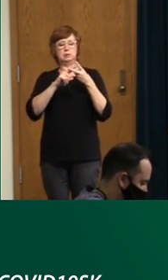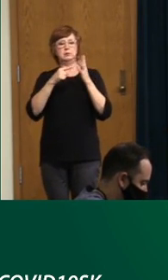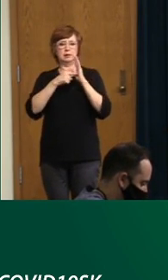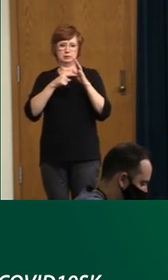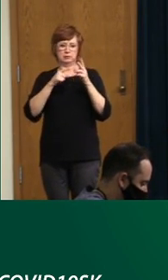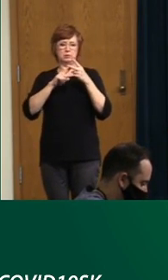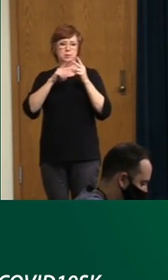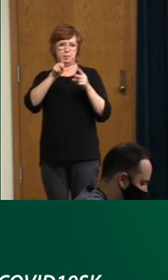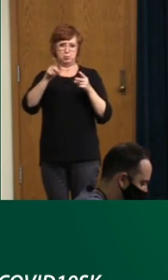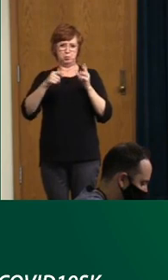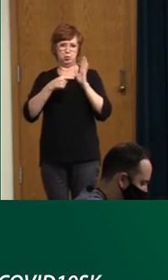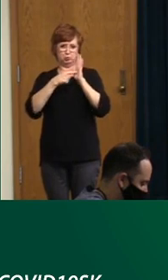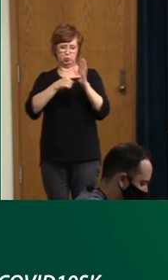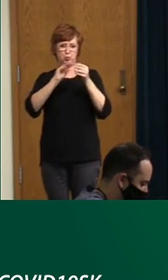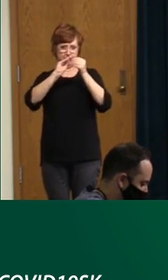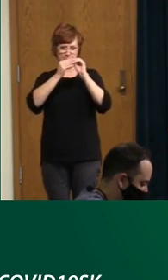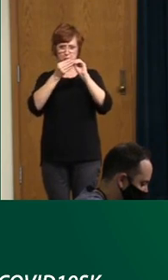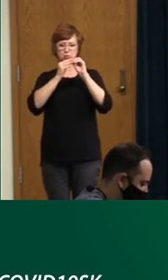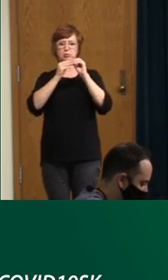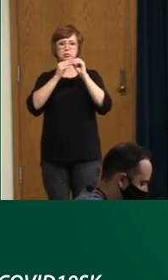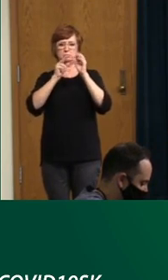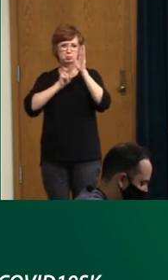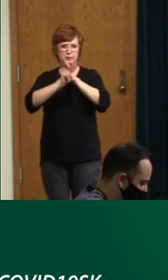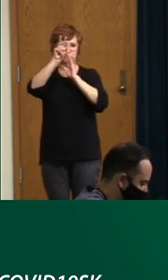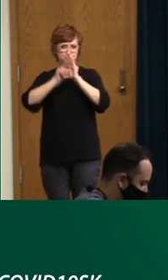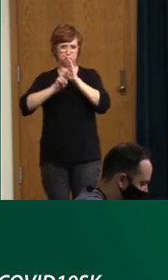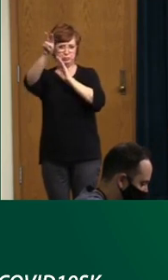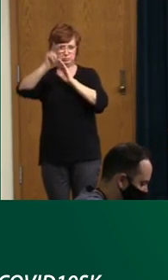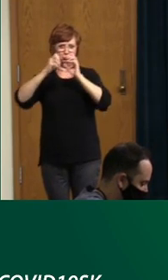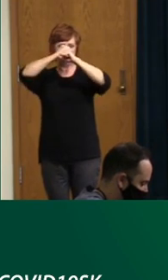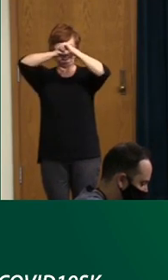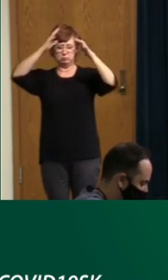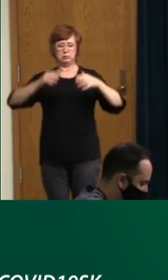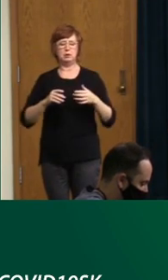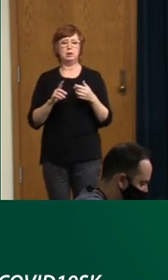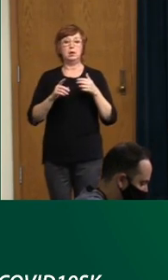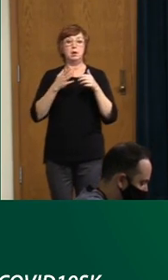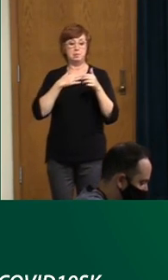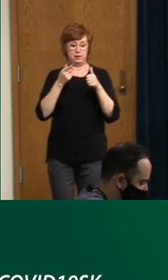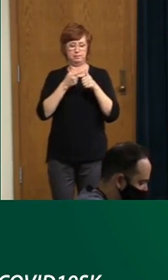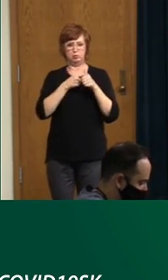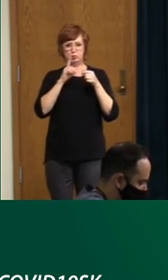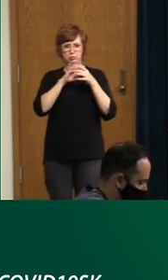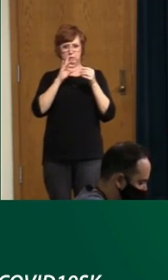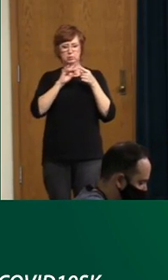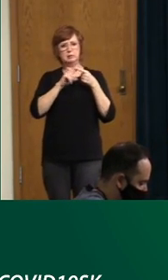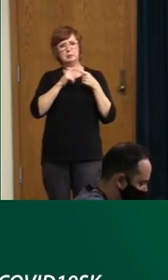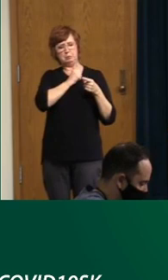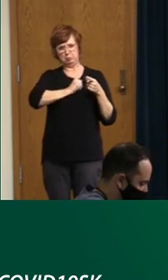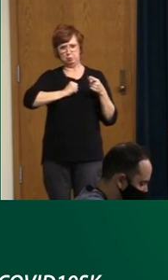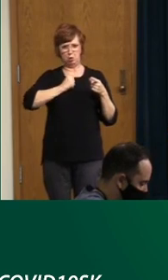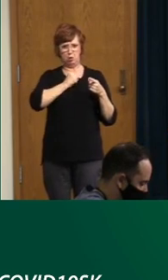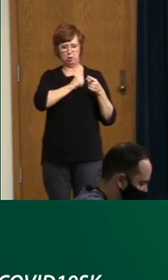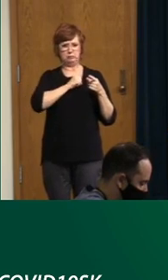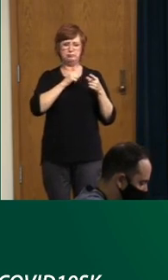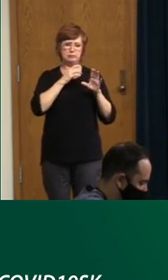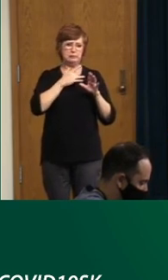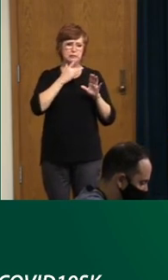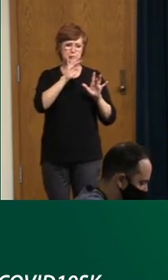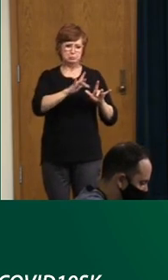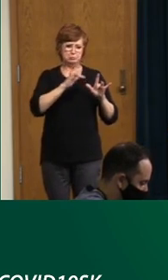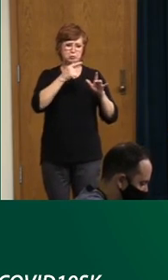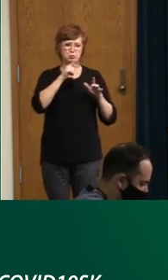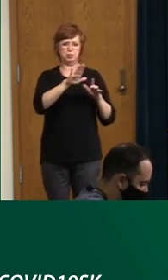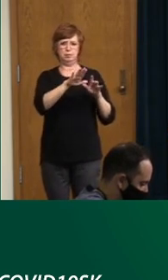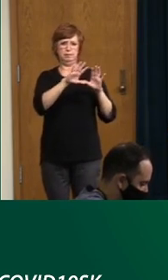modeling presentation. So first of all, I'd also like to join Minister Merriman in offering my condolences to the friends and family of